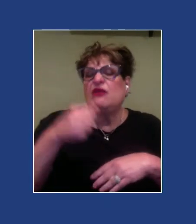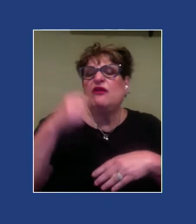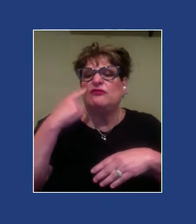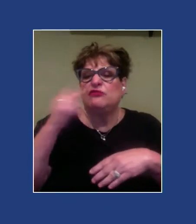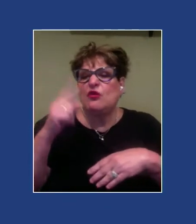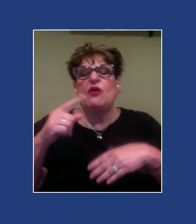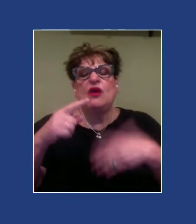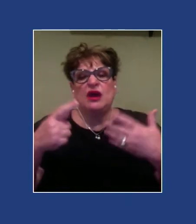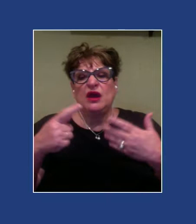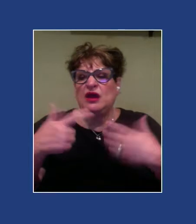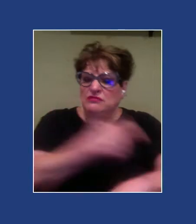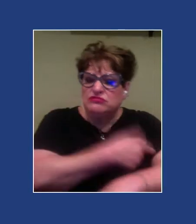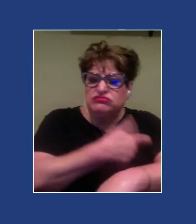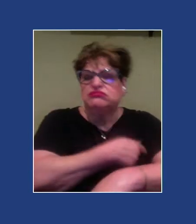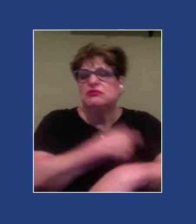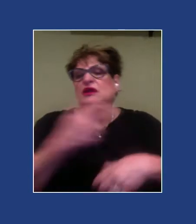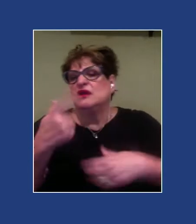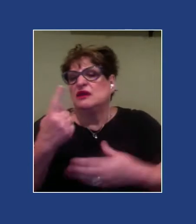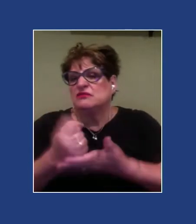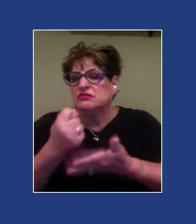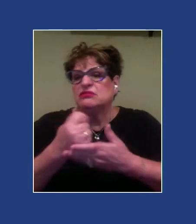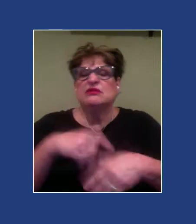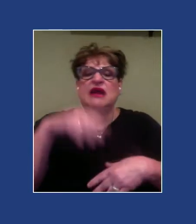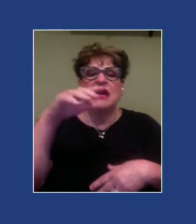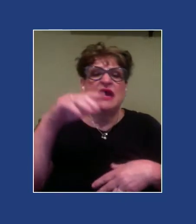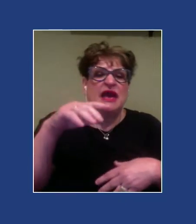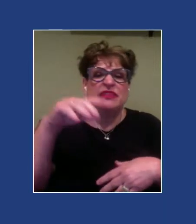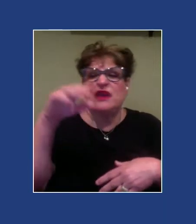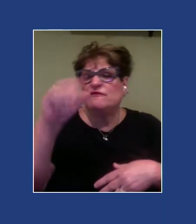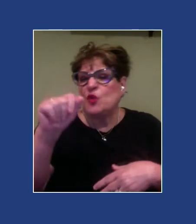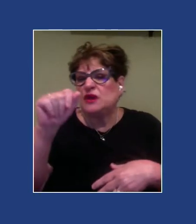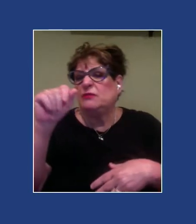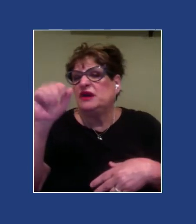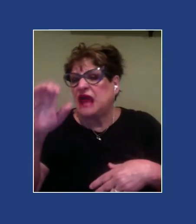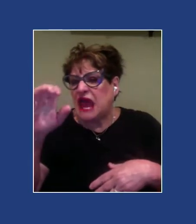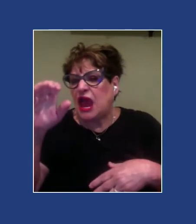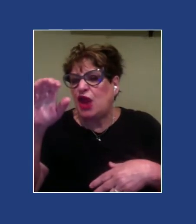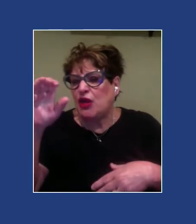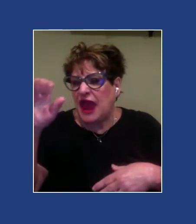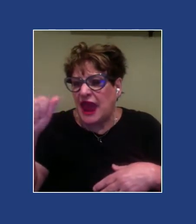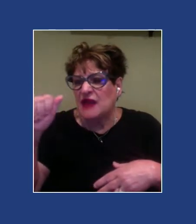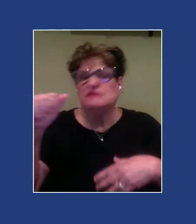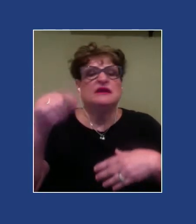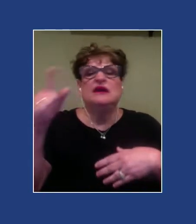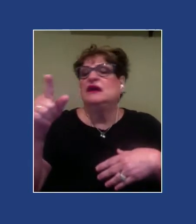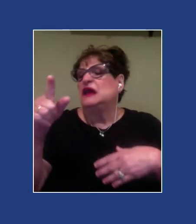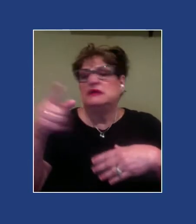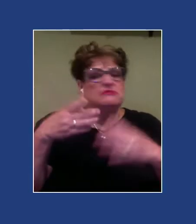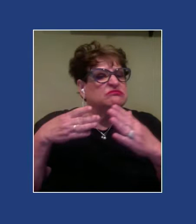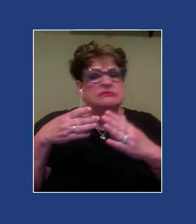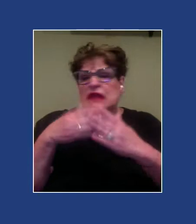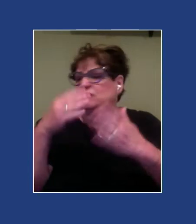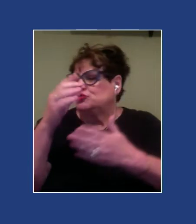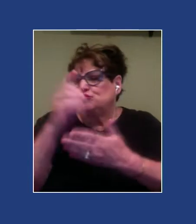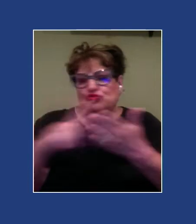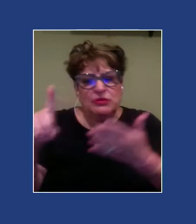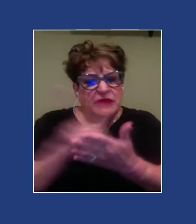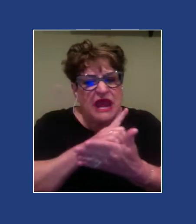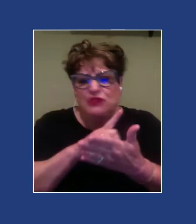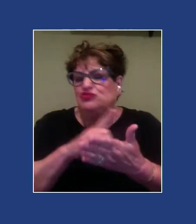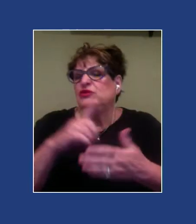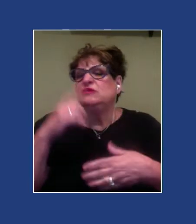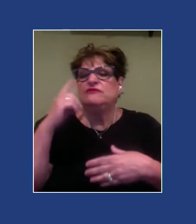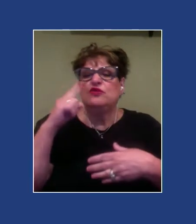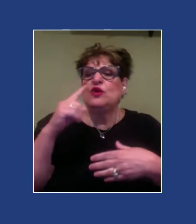and surgical care. The Affordable Care Act had a provision to prohibit discrimination based on gender identity as a pre-existing condition.